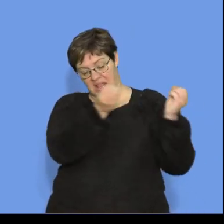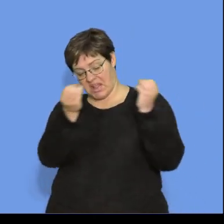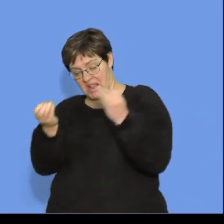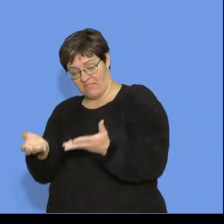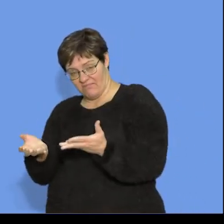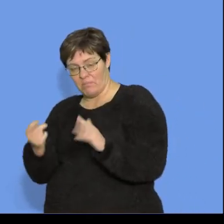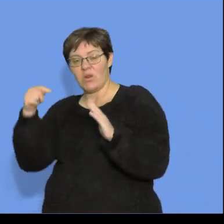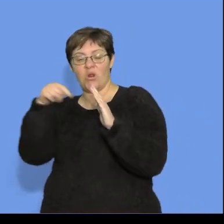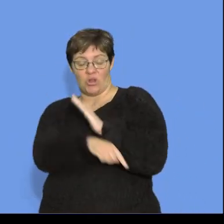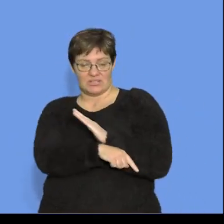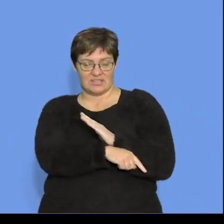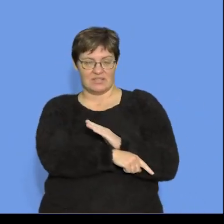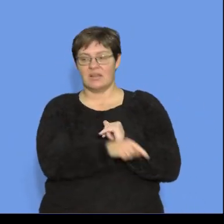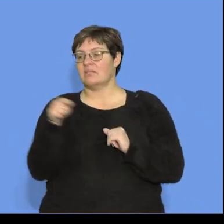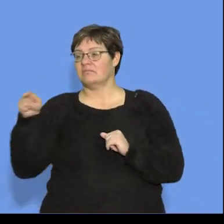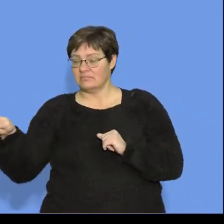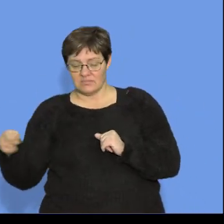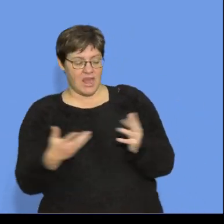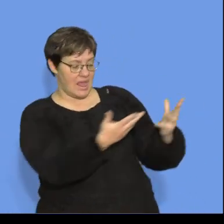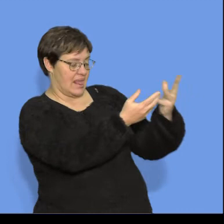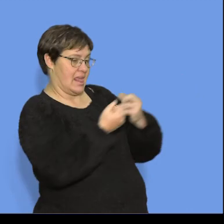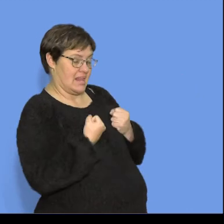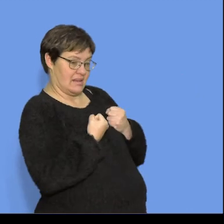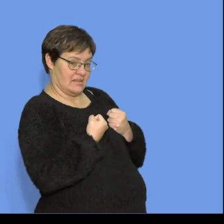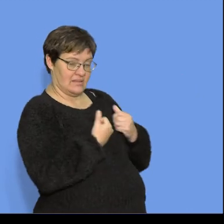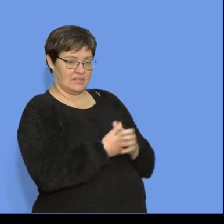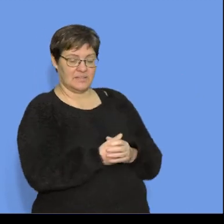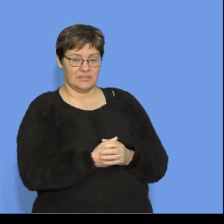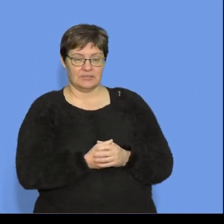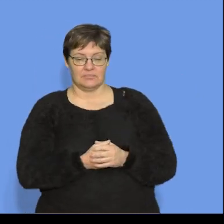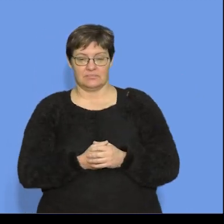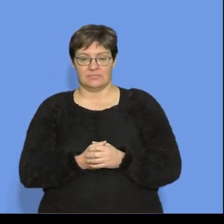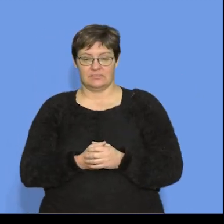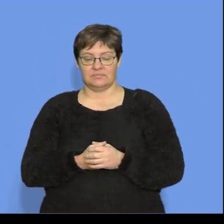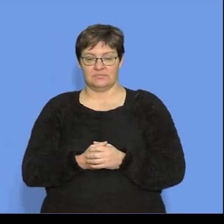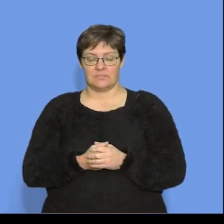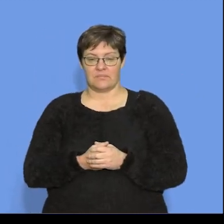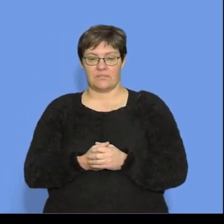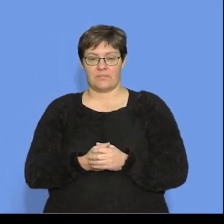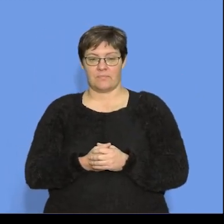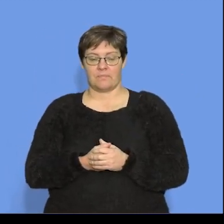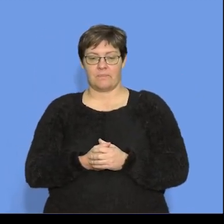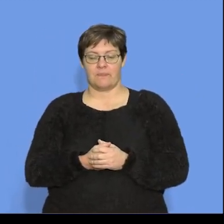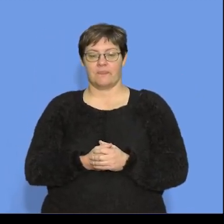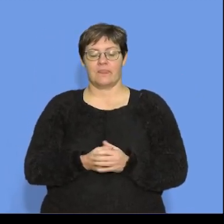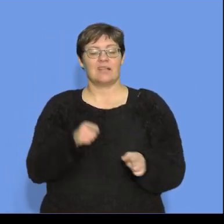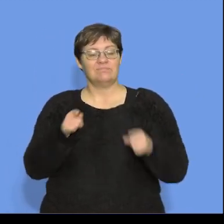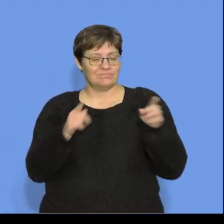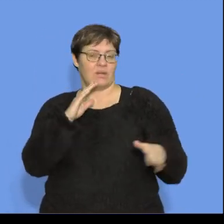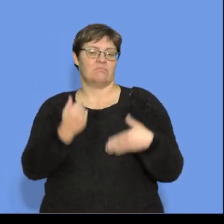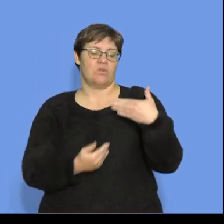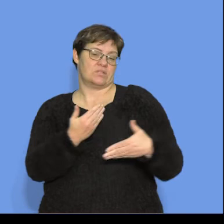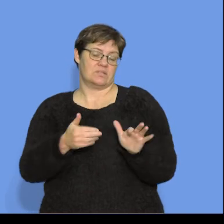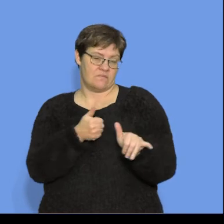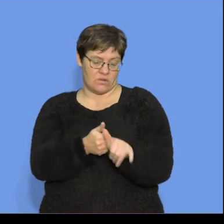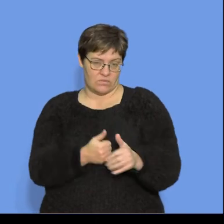hydrogen ion, and this one gained the hydrogen ion. And so that's the process.